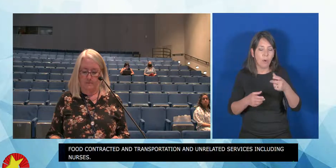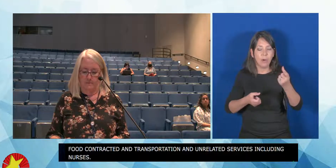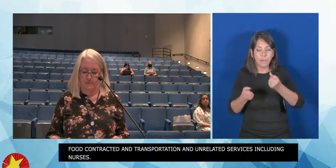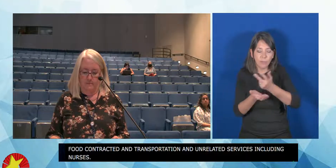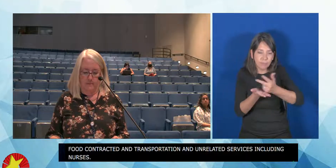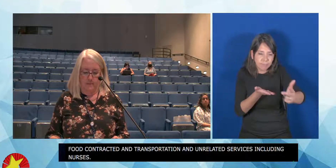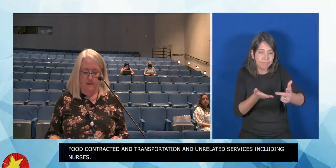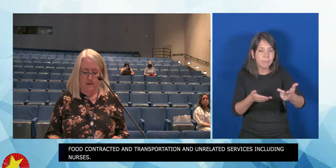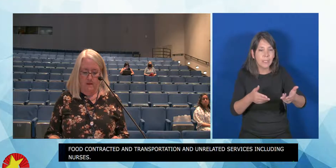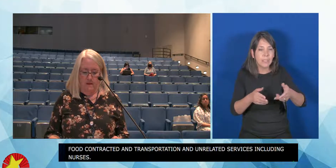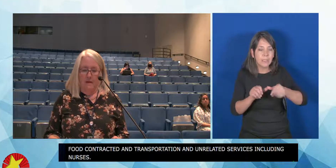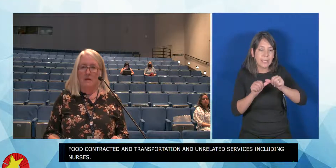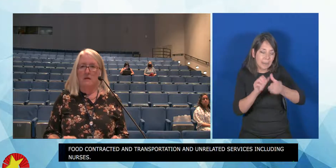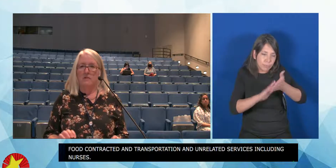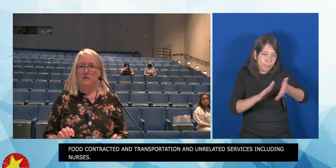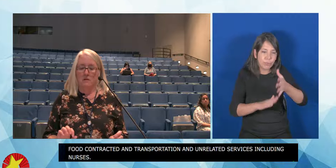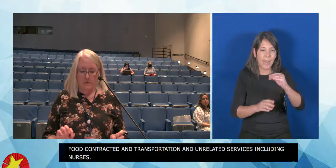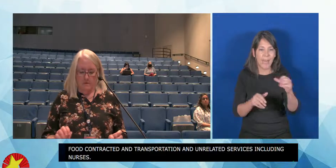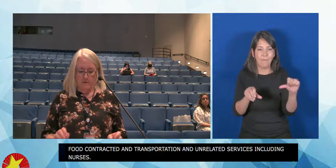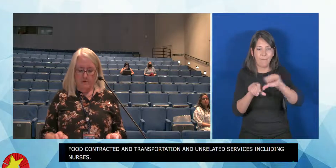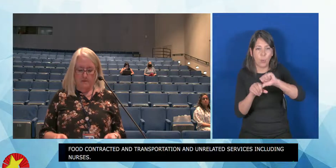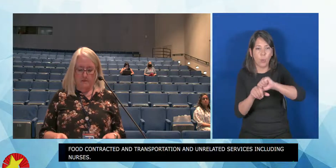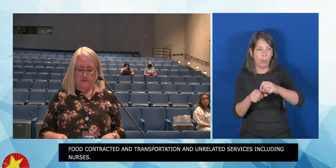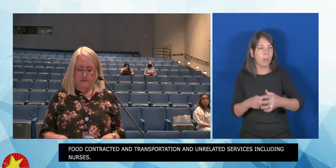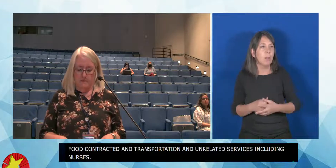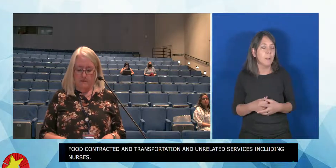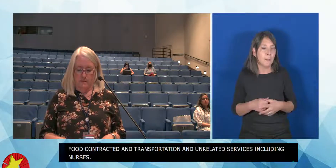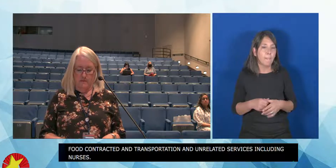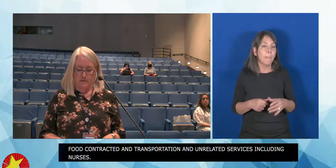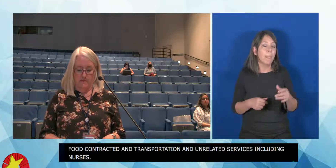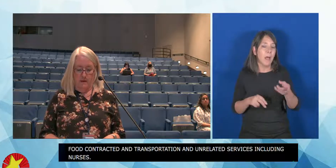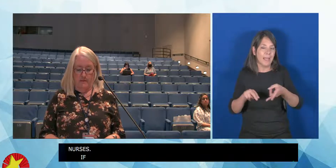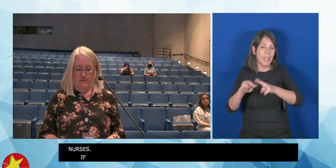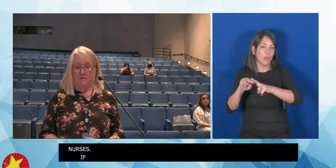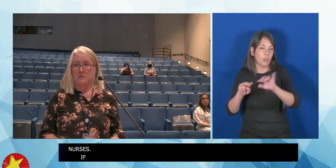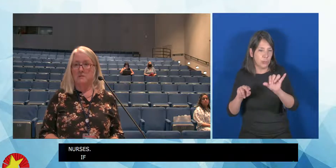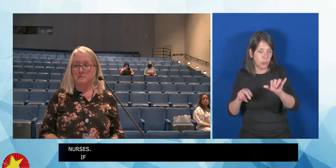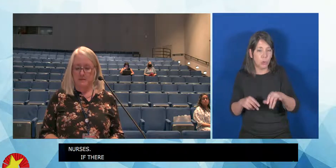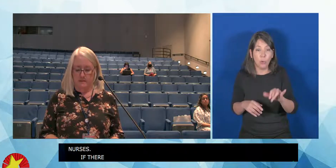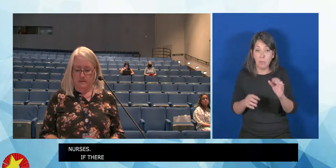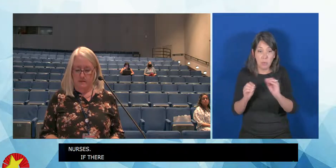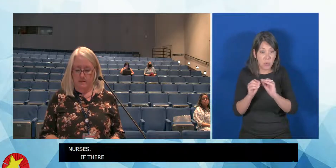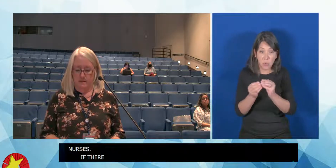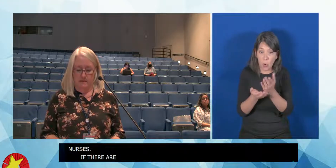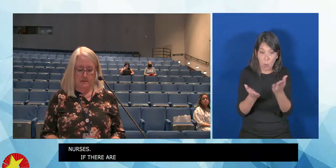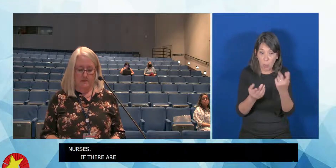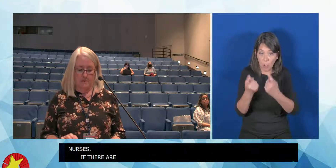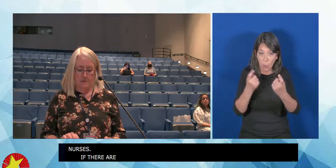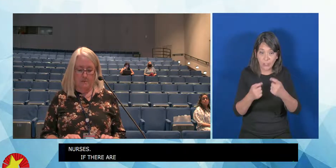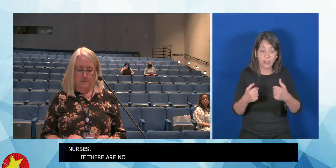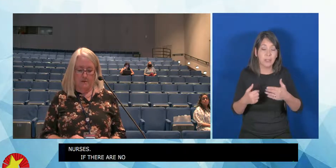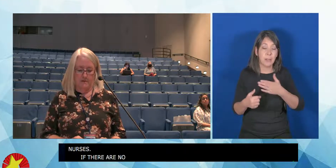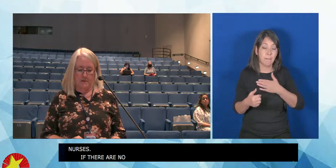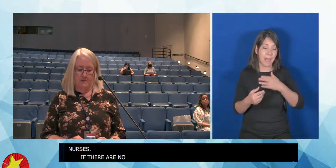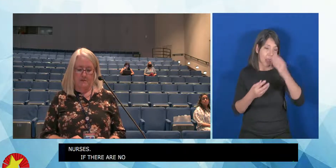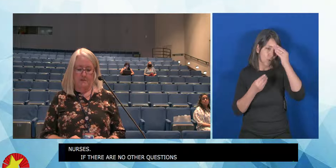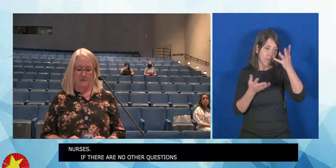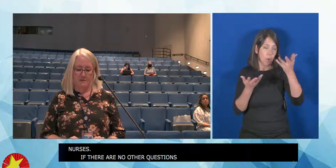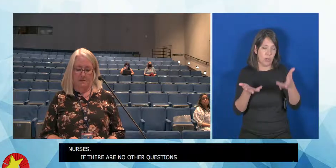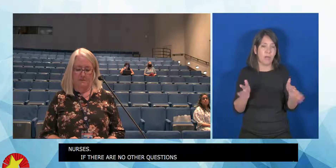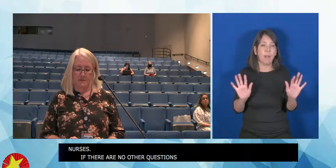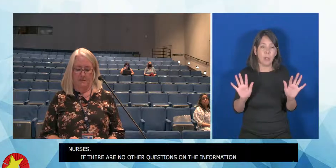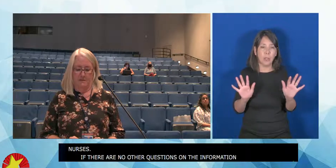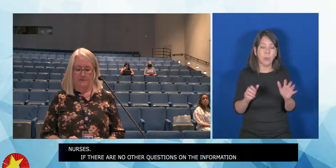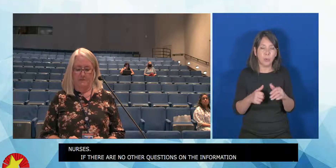fuel. If there are no other questions on the information presented, this concludes my report of the